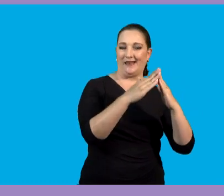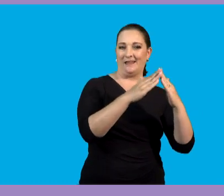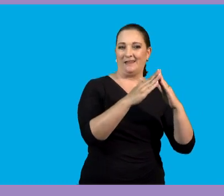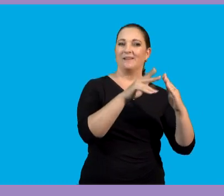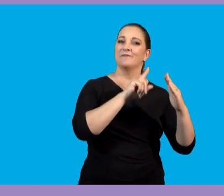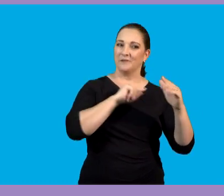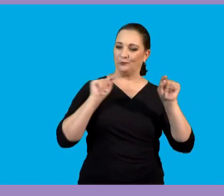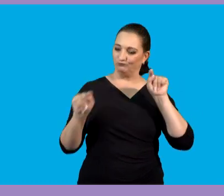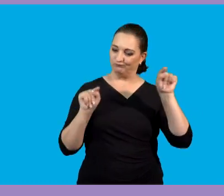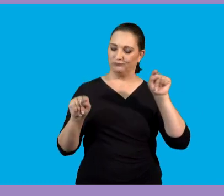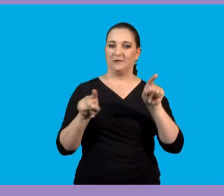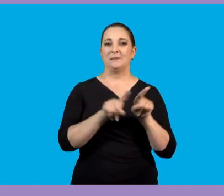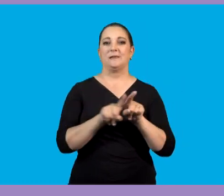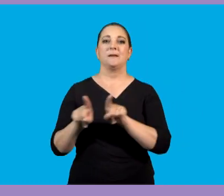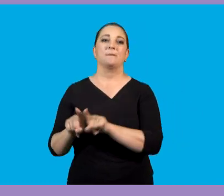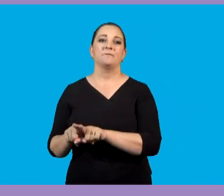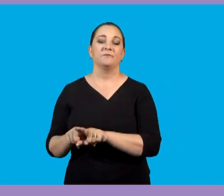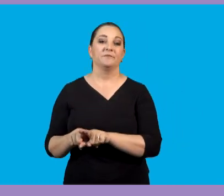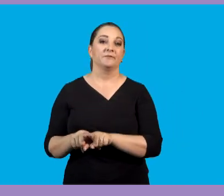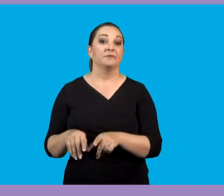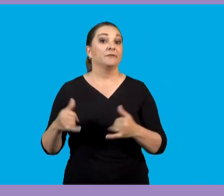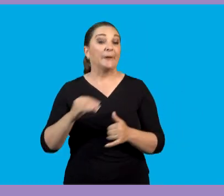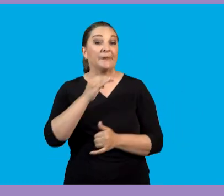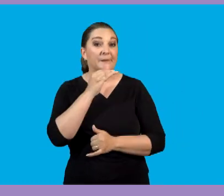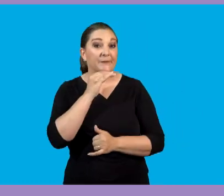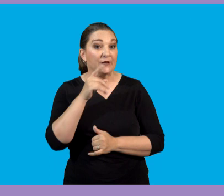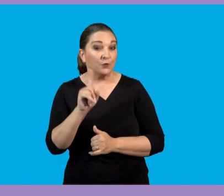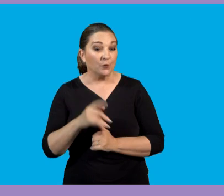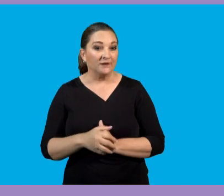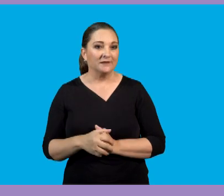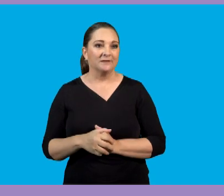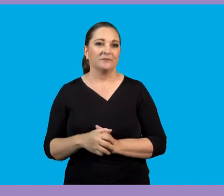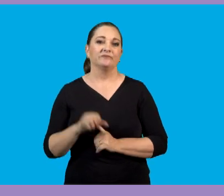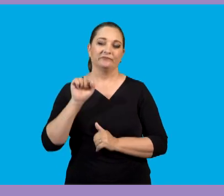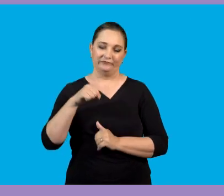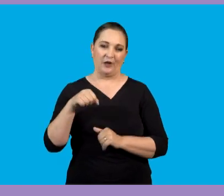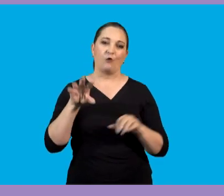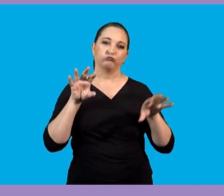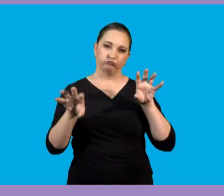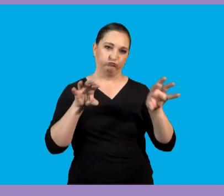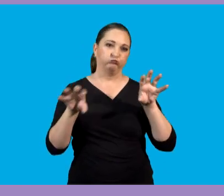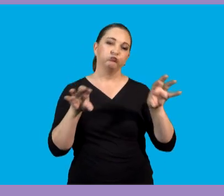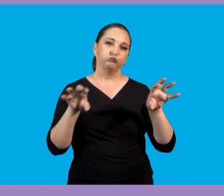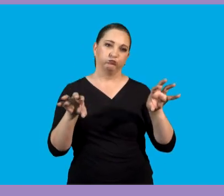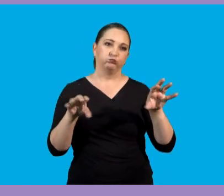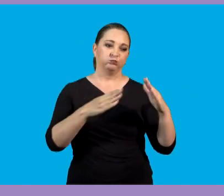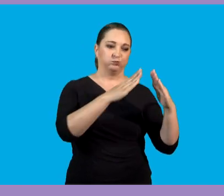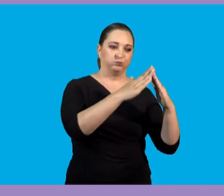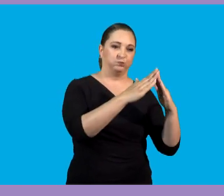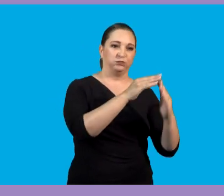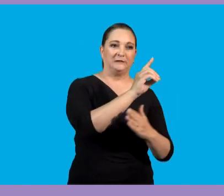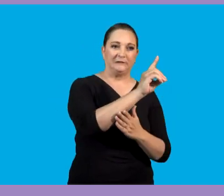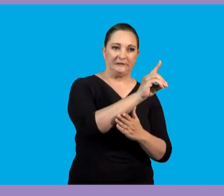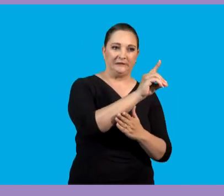two equal sides. So what does this mean for our two triangles? It means that yes, indeed,